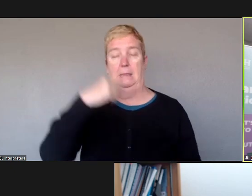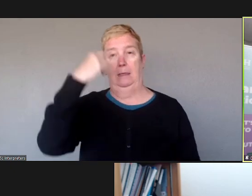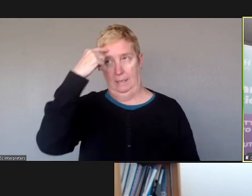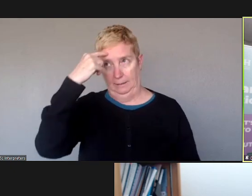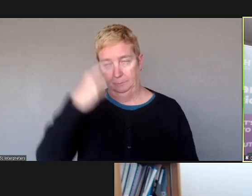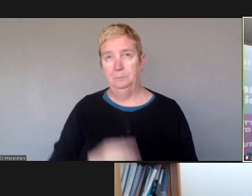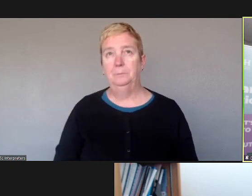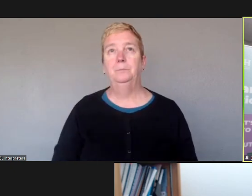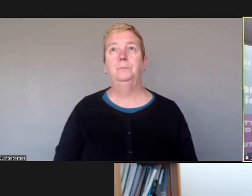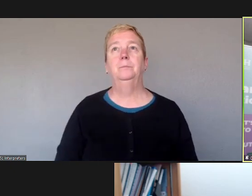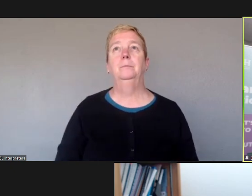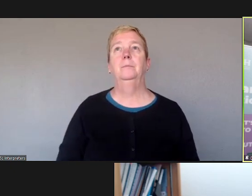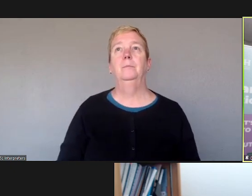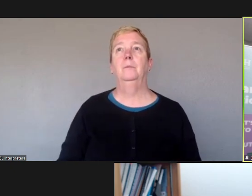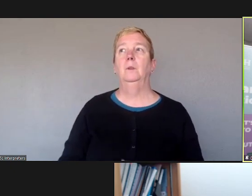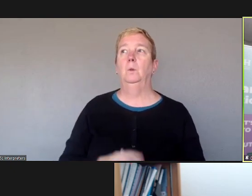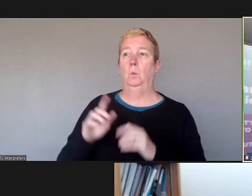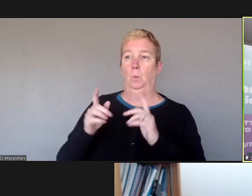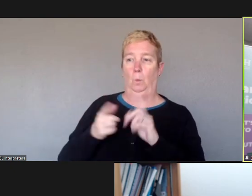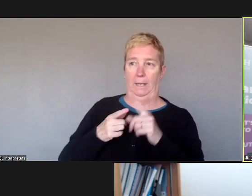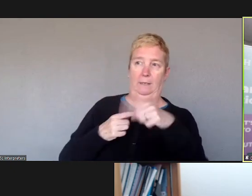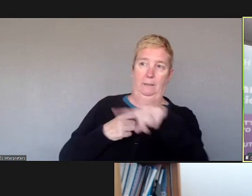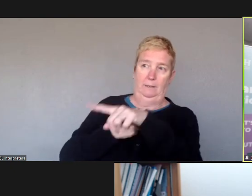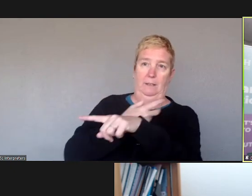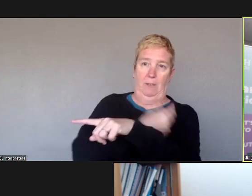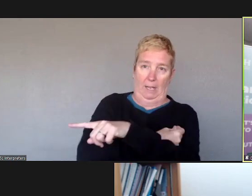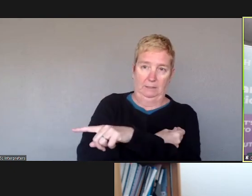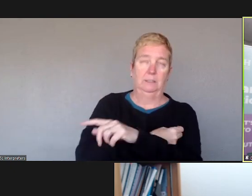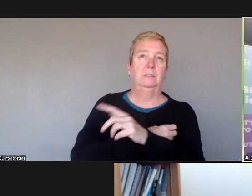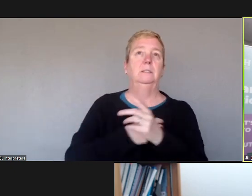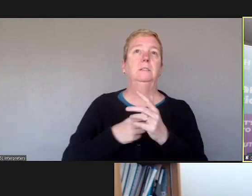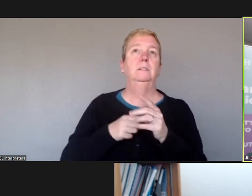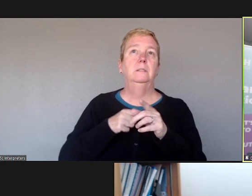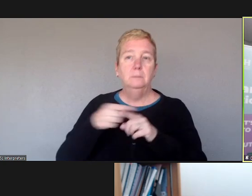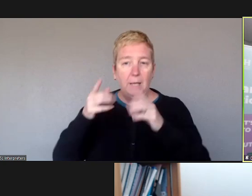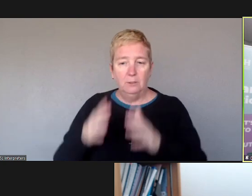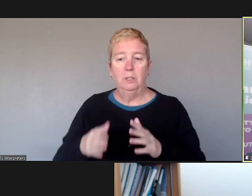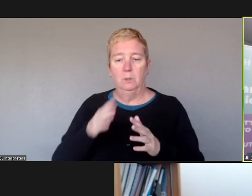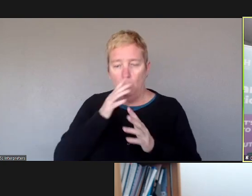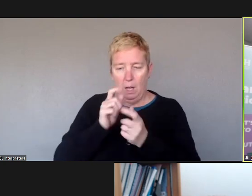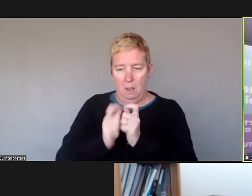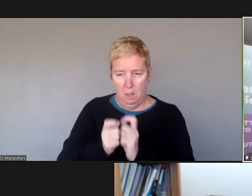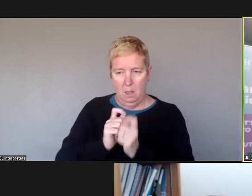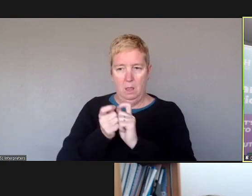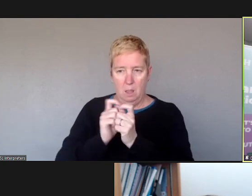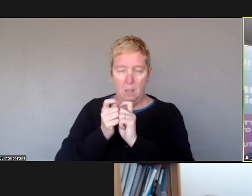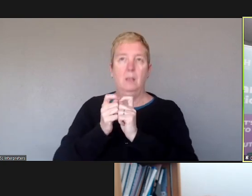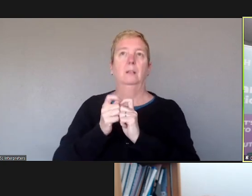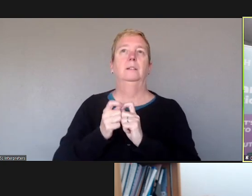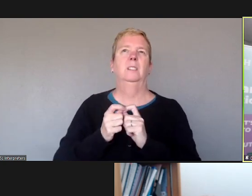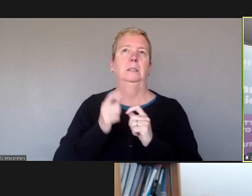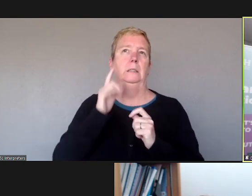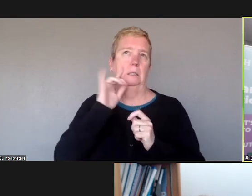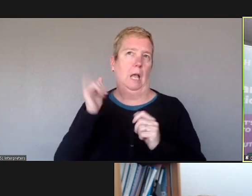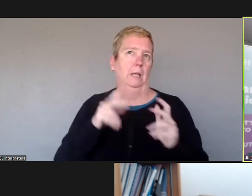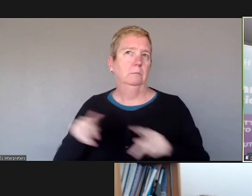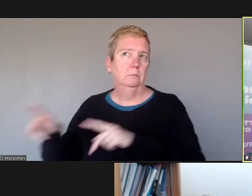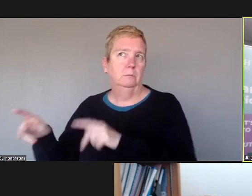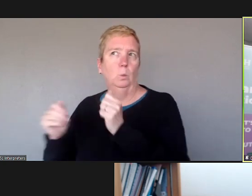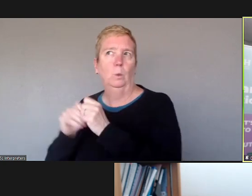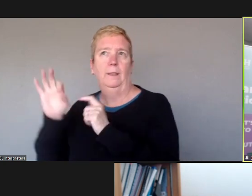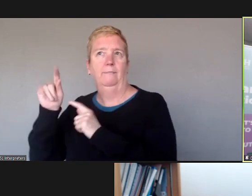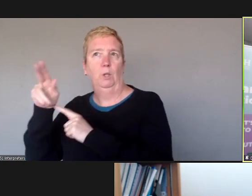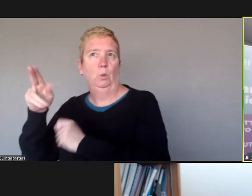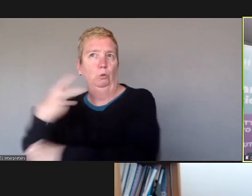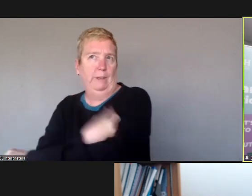that with that, like we eventually evolve to with influenza, I think we would see a huge decline